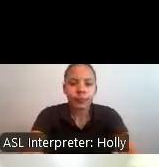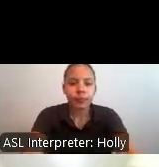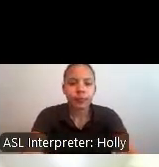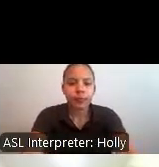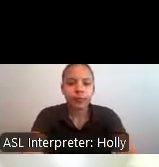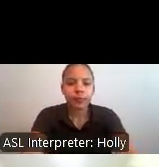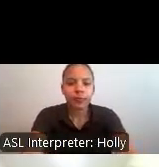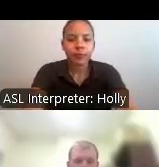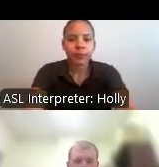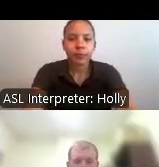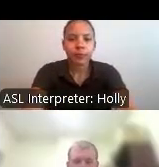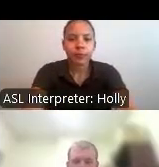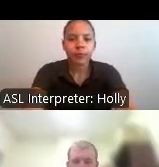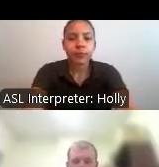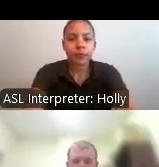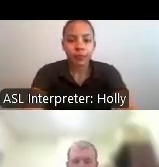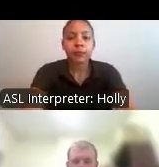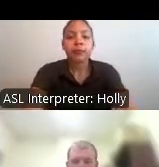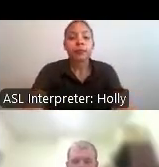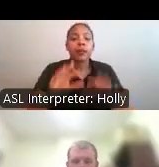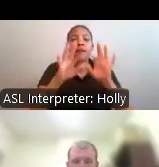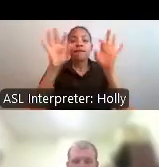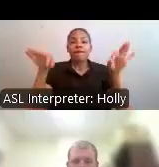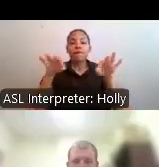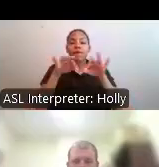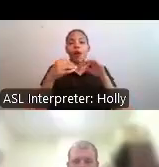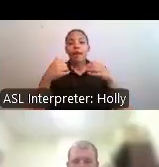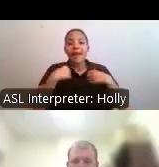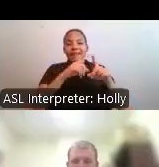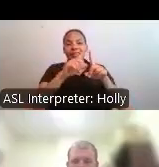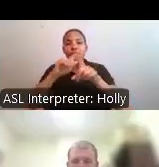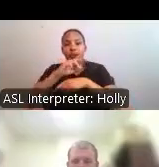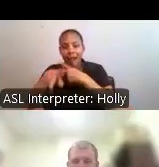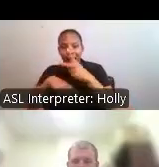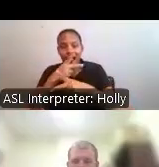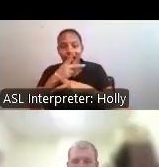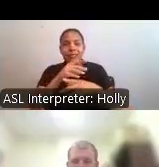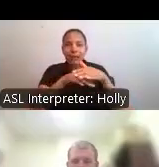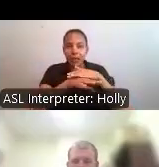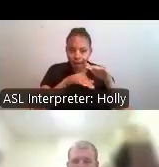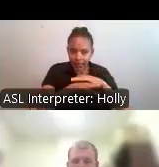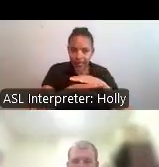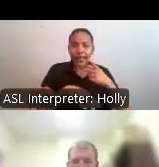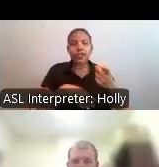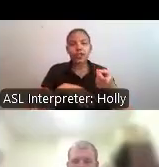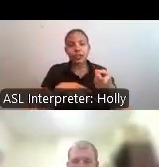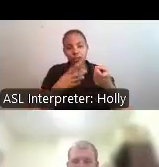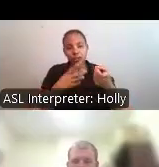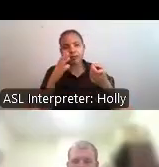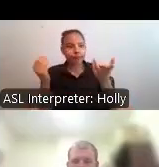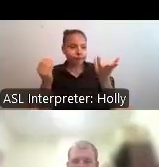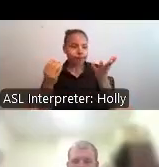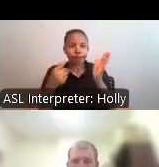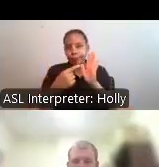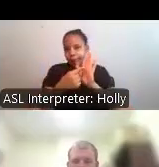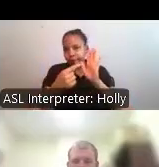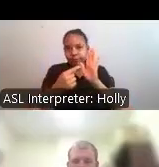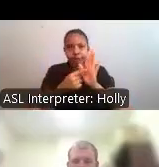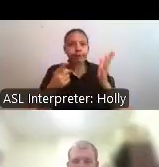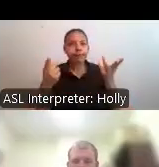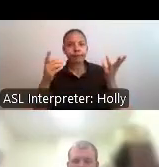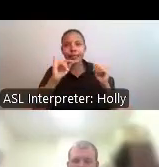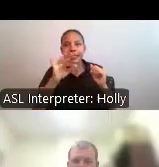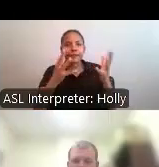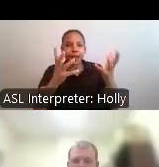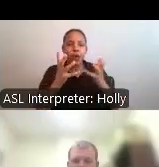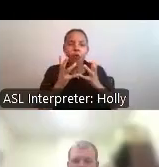So on that form, we include examples of different types of accommodations available, including a very simple one where they can just check off that they'd like to meet in a